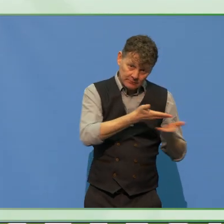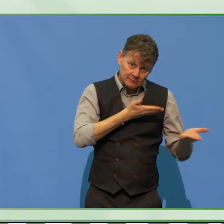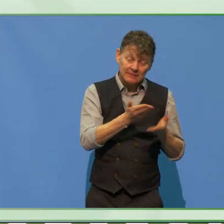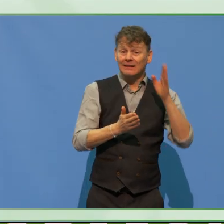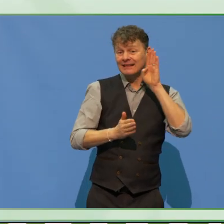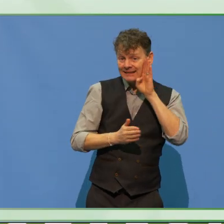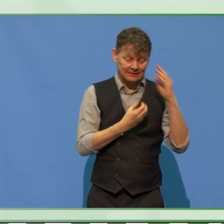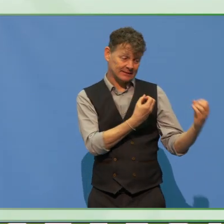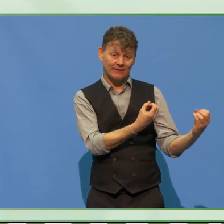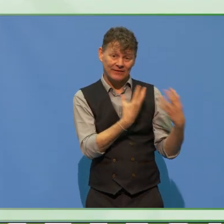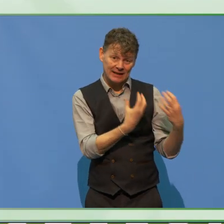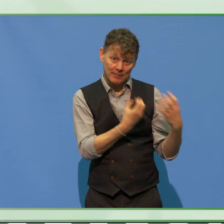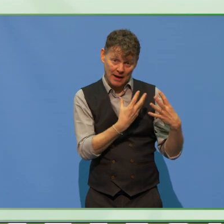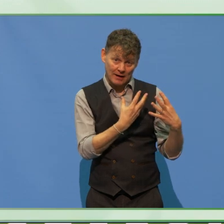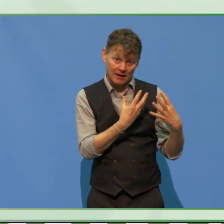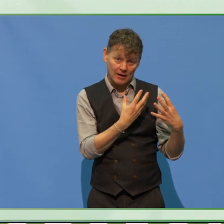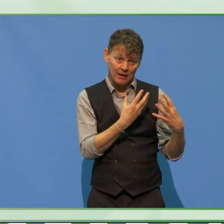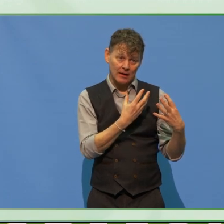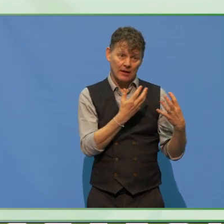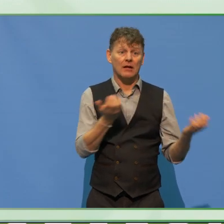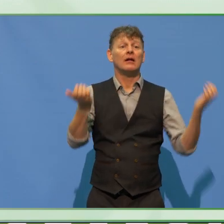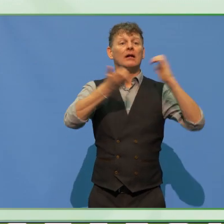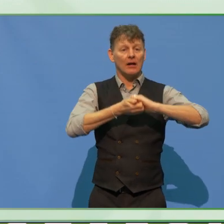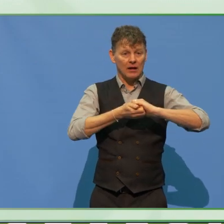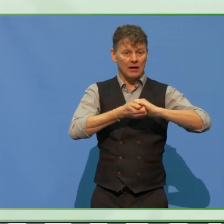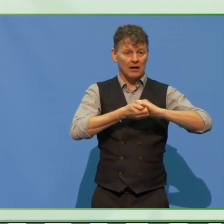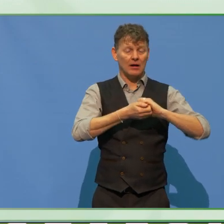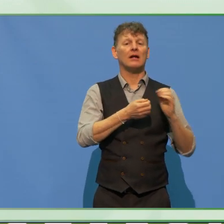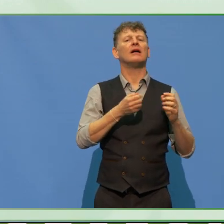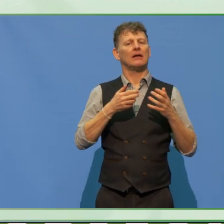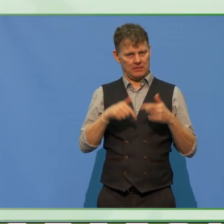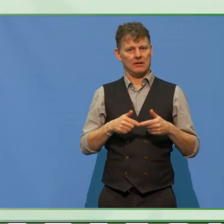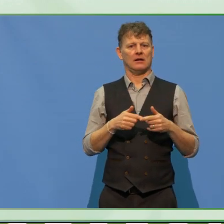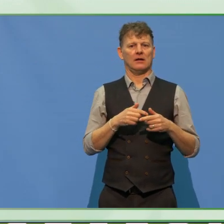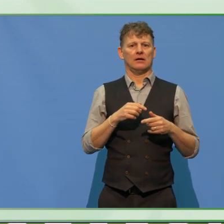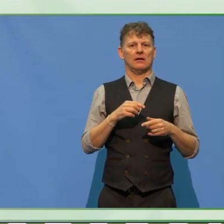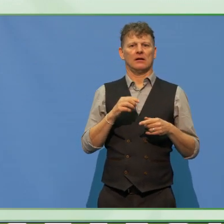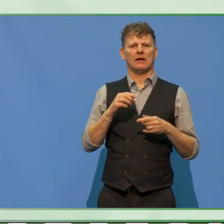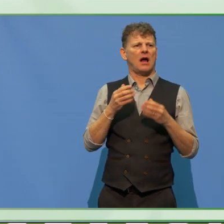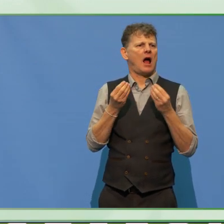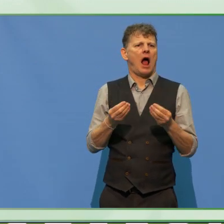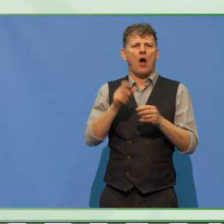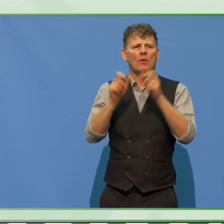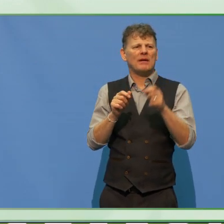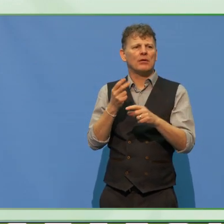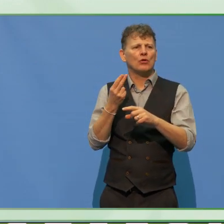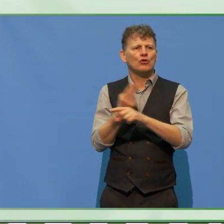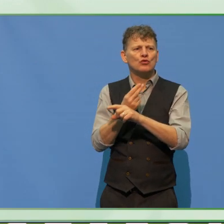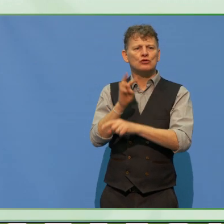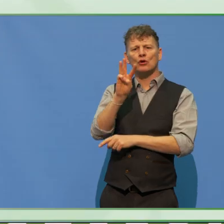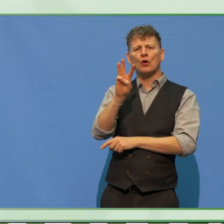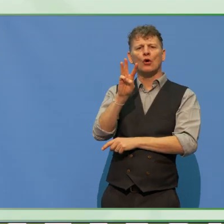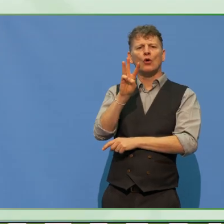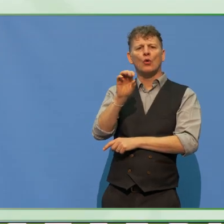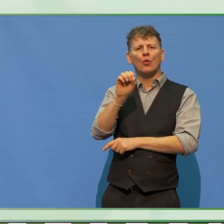you launch, as you have people using Word and PowerPoint and every different product that we have out